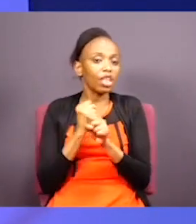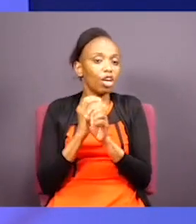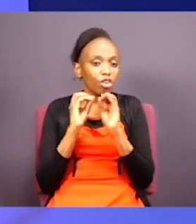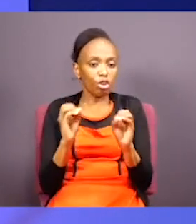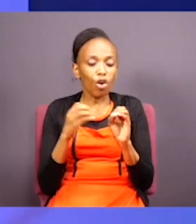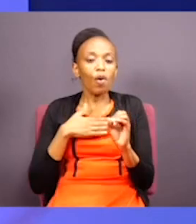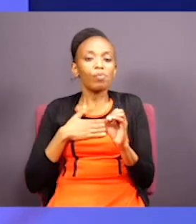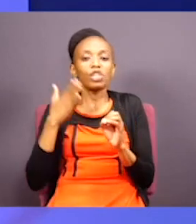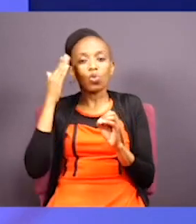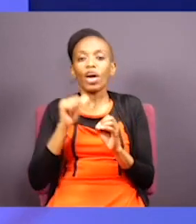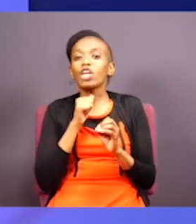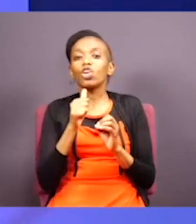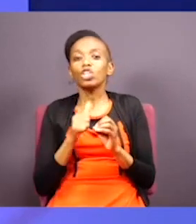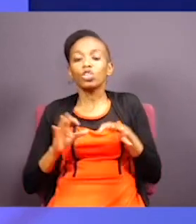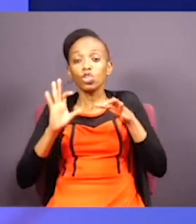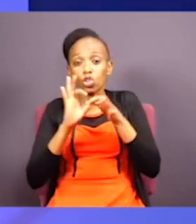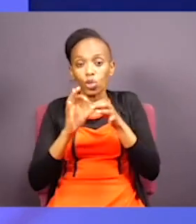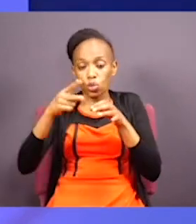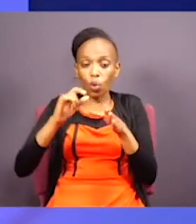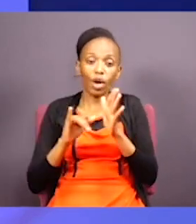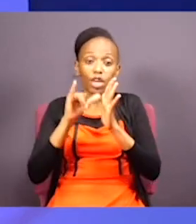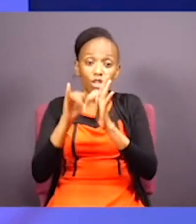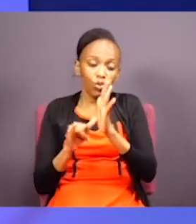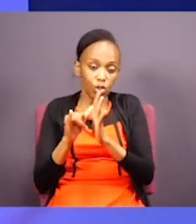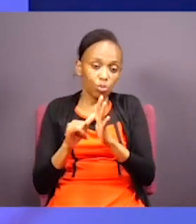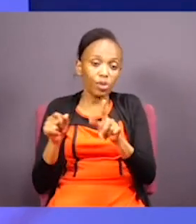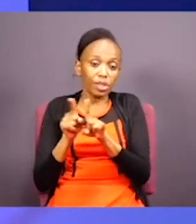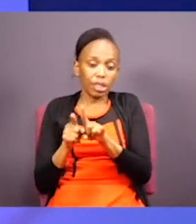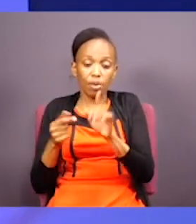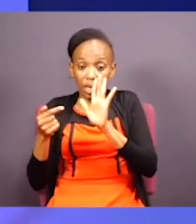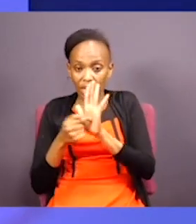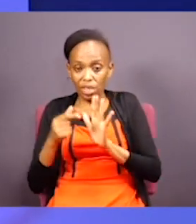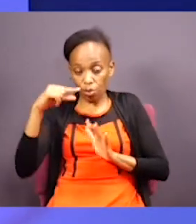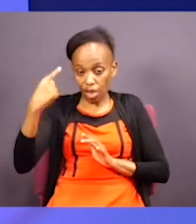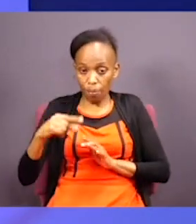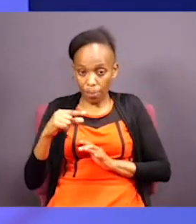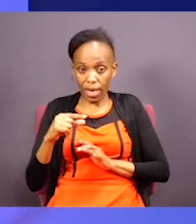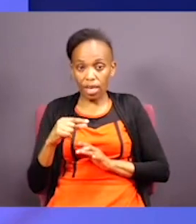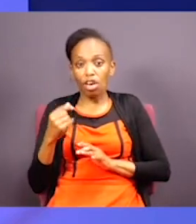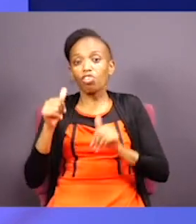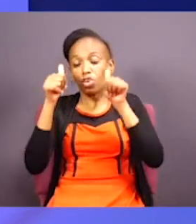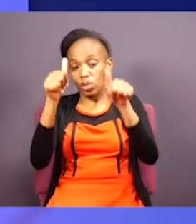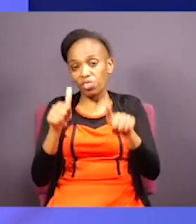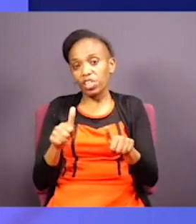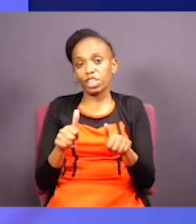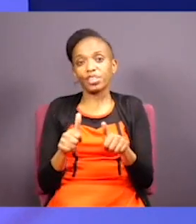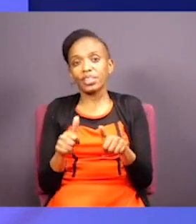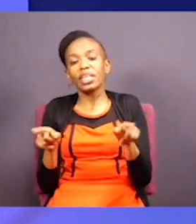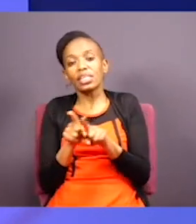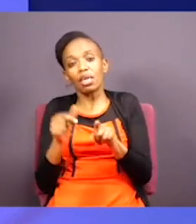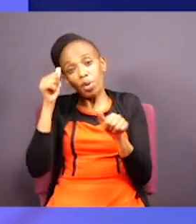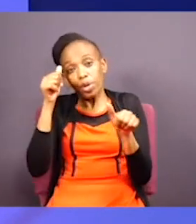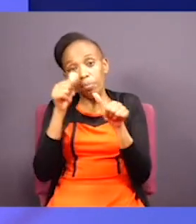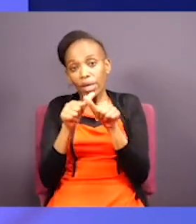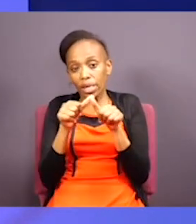why don't you subscribe to our YouTube channel and click on the bell icon for notification and reminders